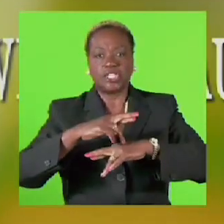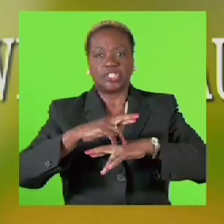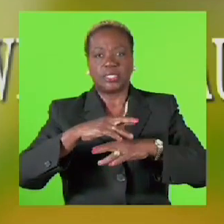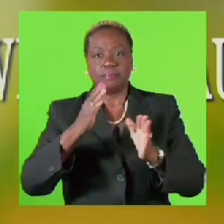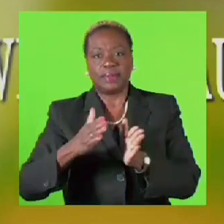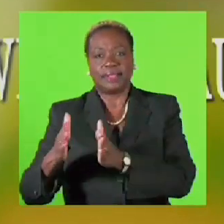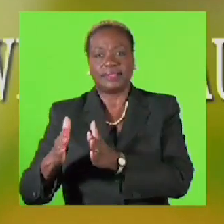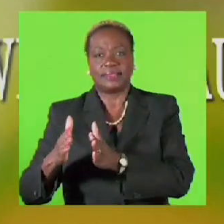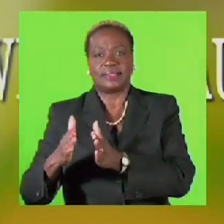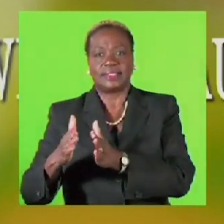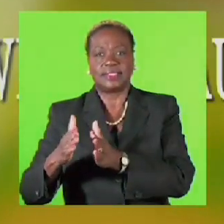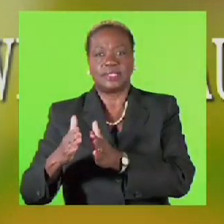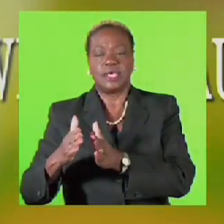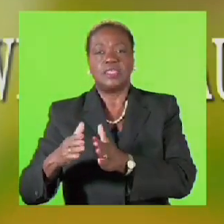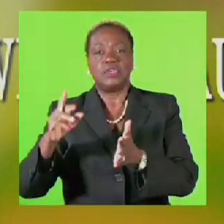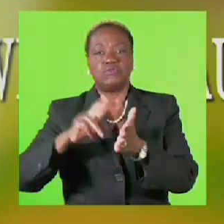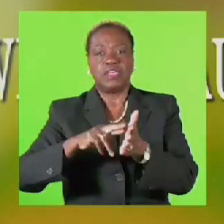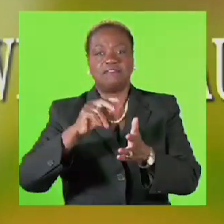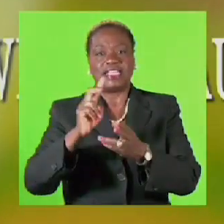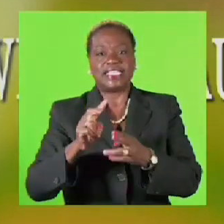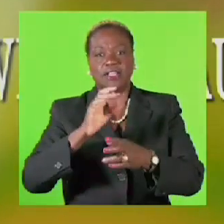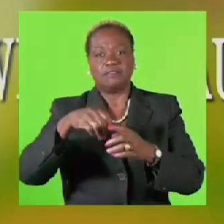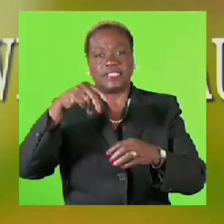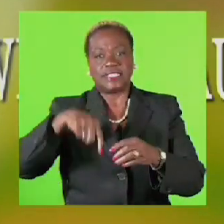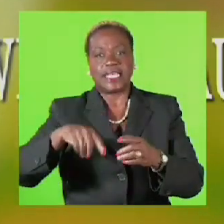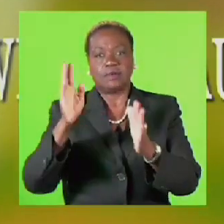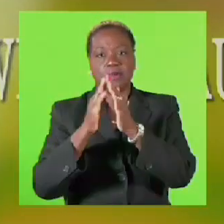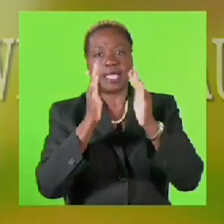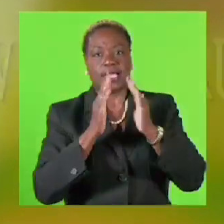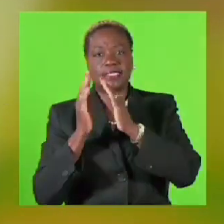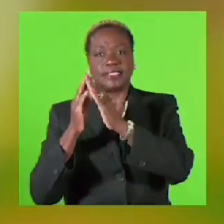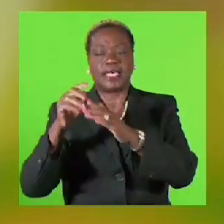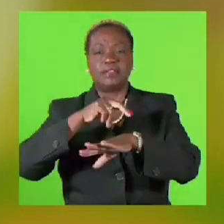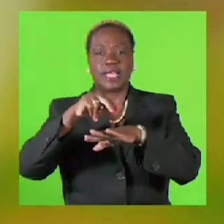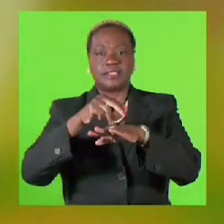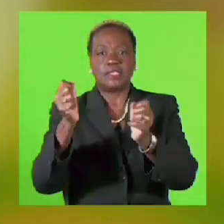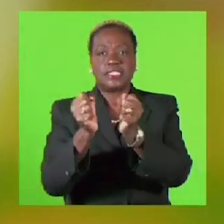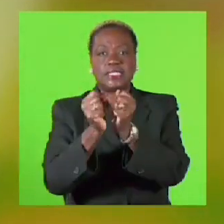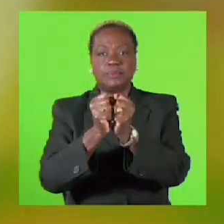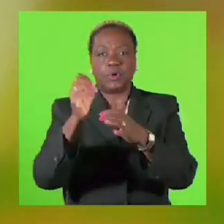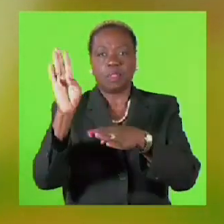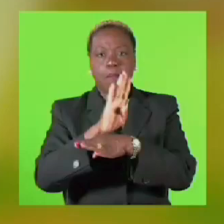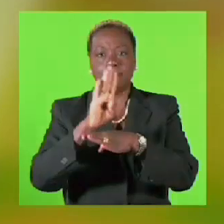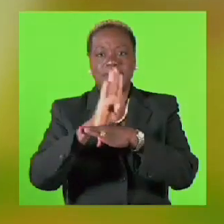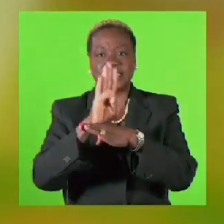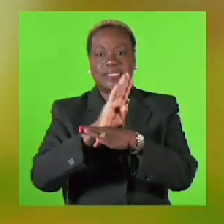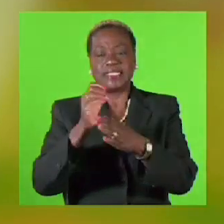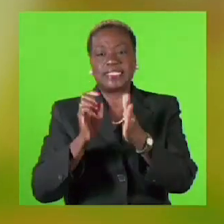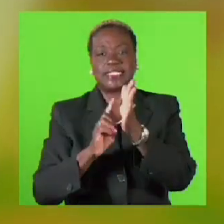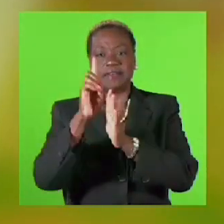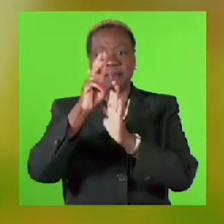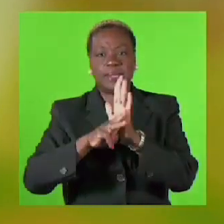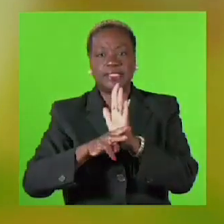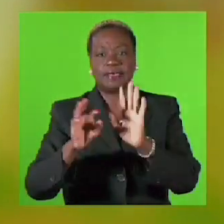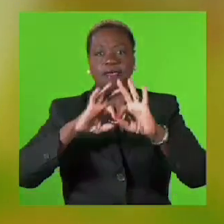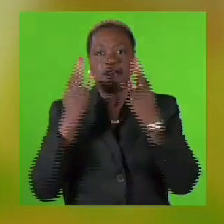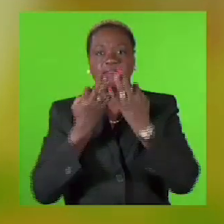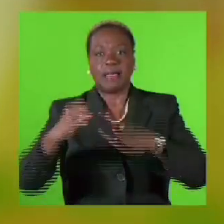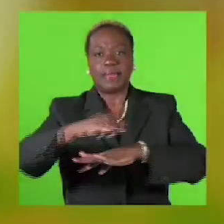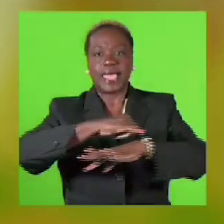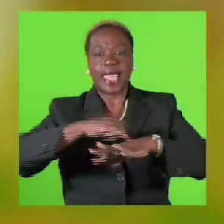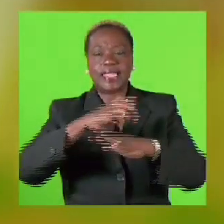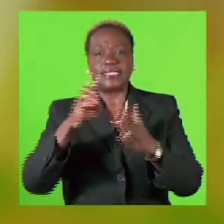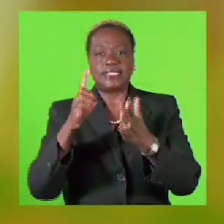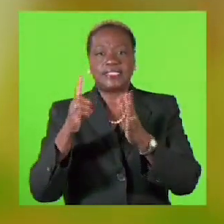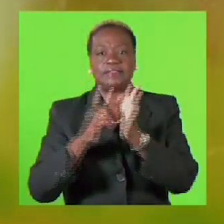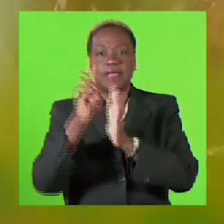strategies, the revitalization of downtown Nassau, small business development, family island